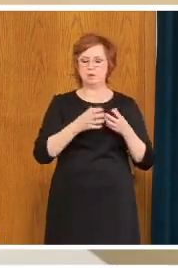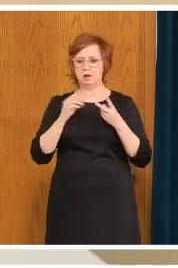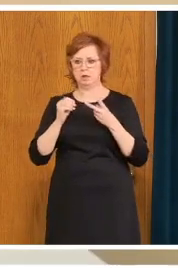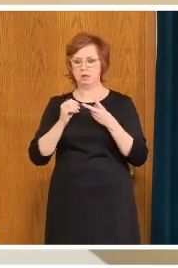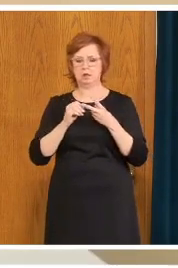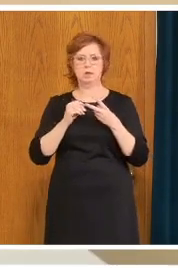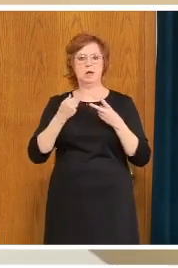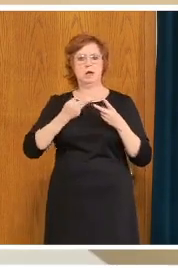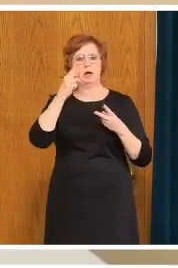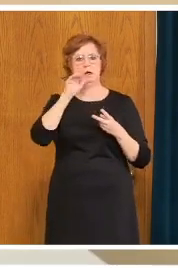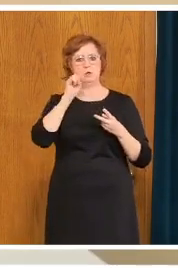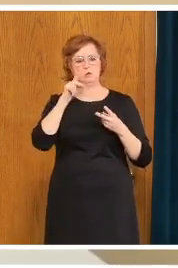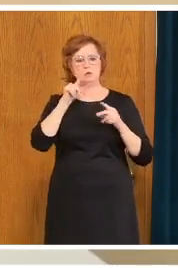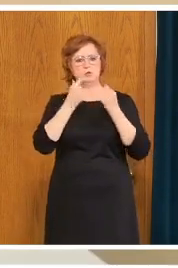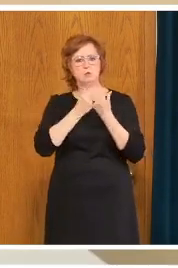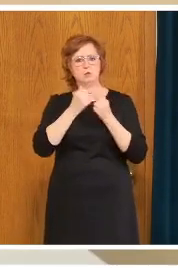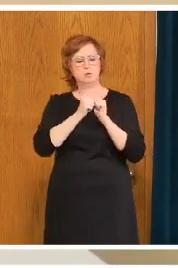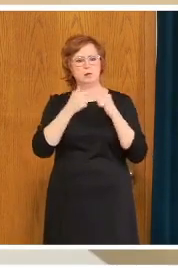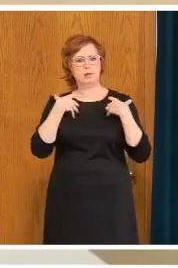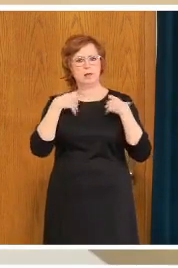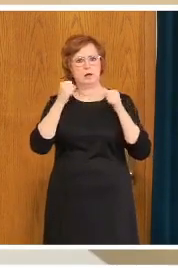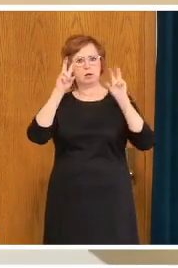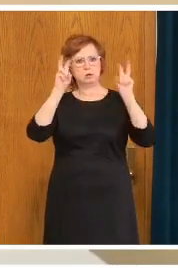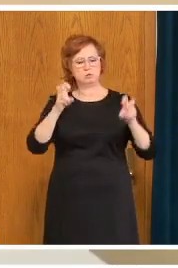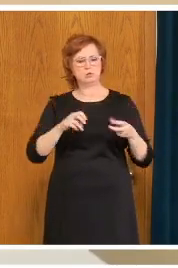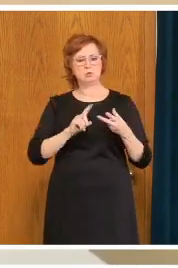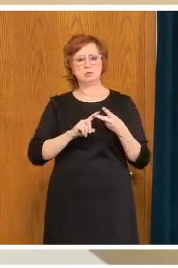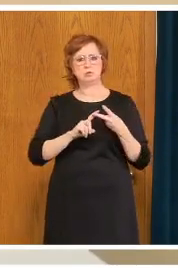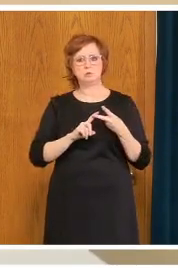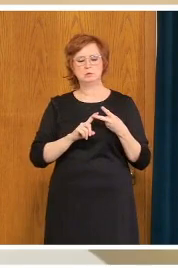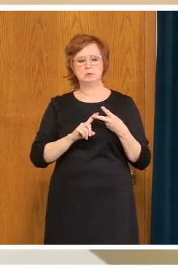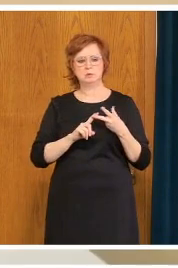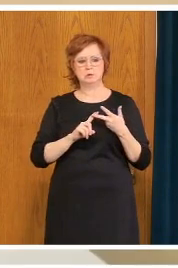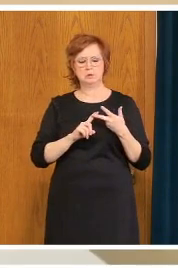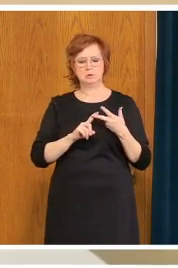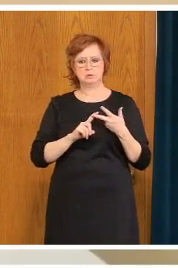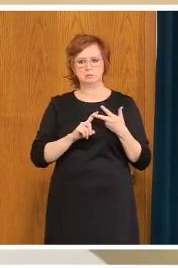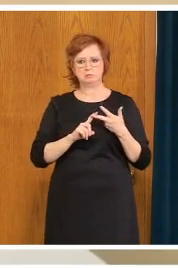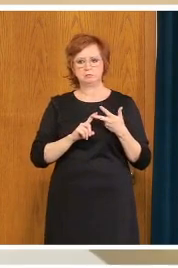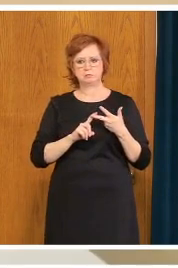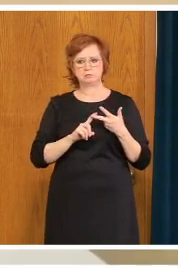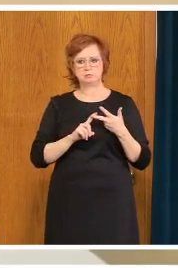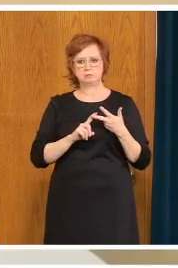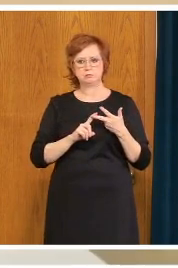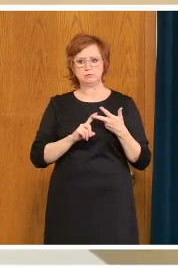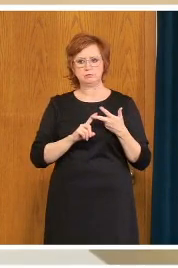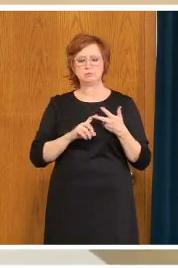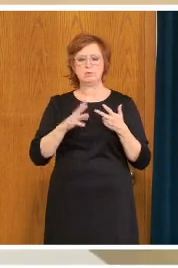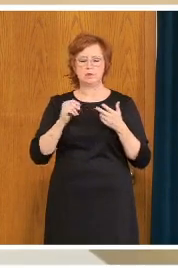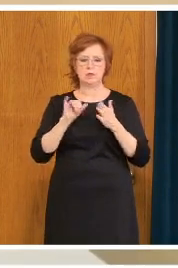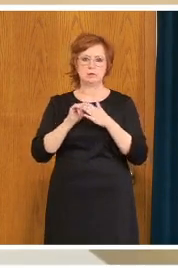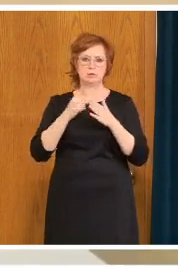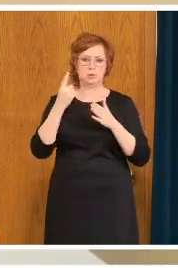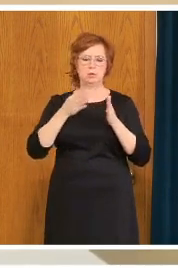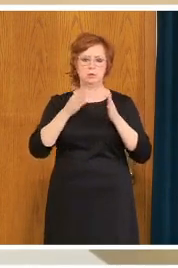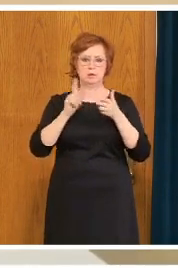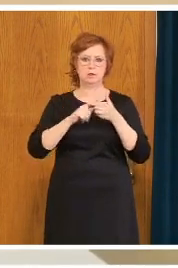vulnerable or other, specific groups, because that is really our way out of the pandemic. Thank